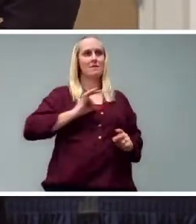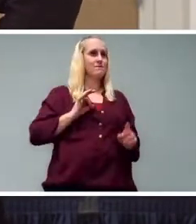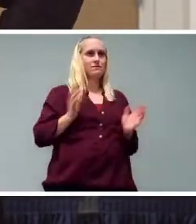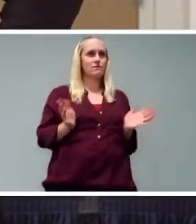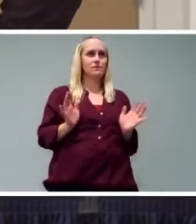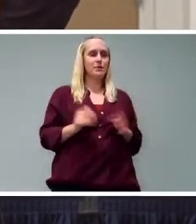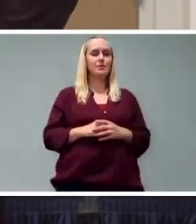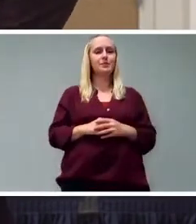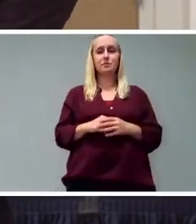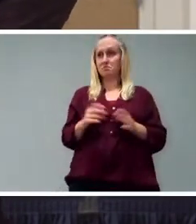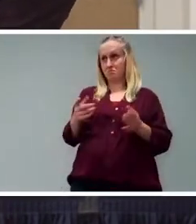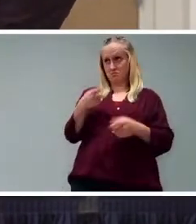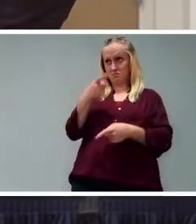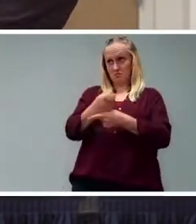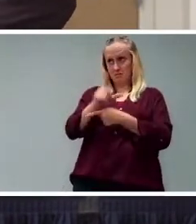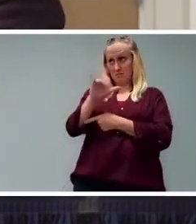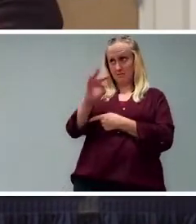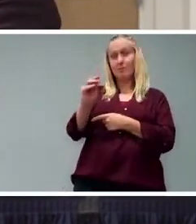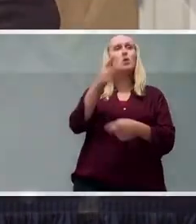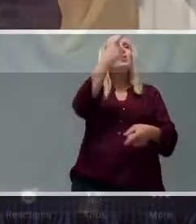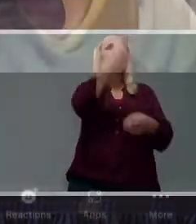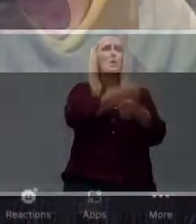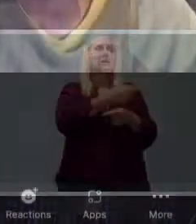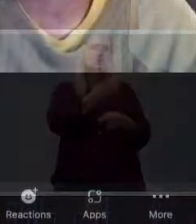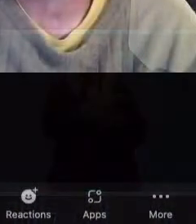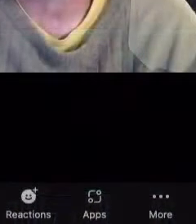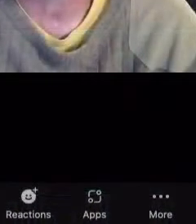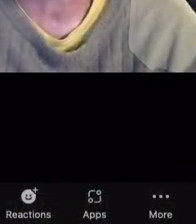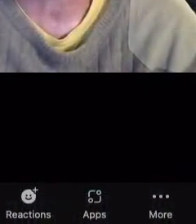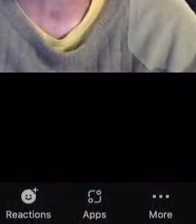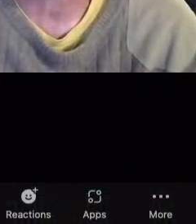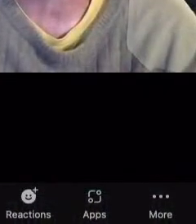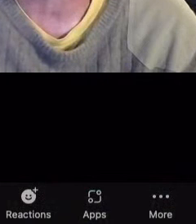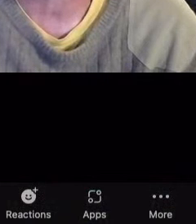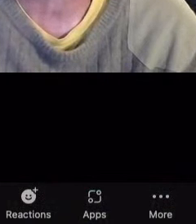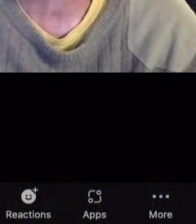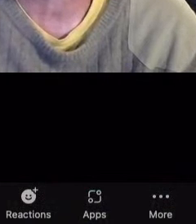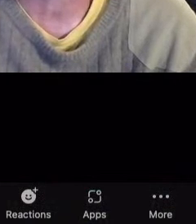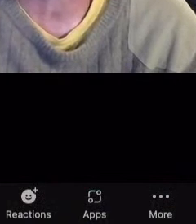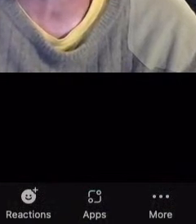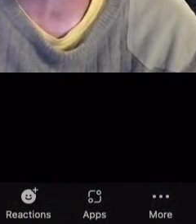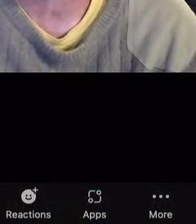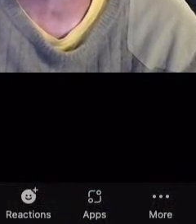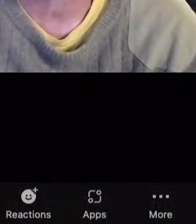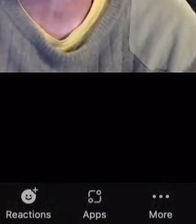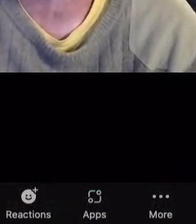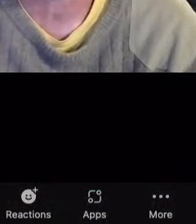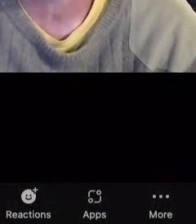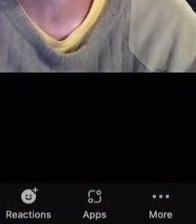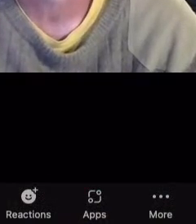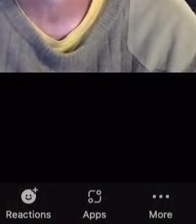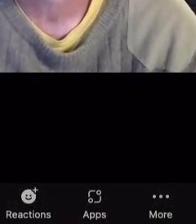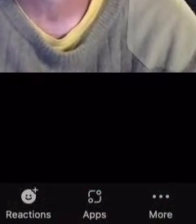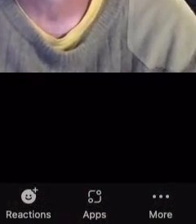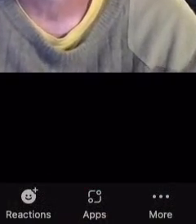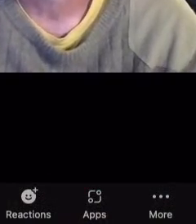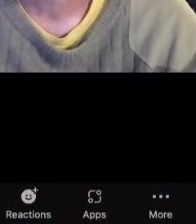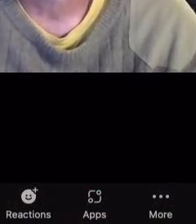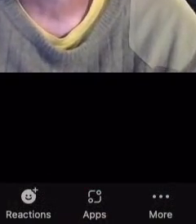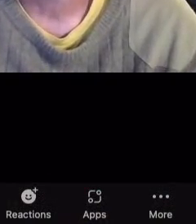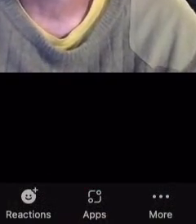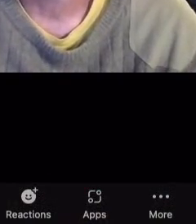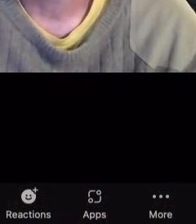How'd I do, Lynn? Correct, yeah. The contaminated media management plan manages that potential risk. Great